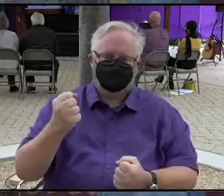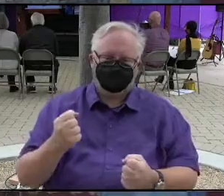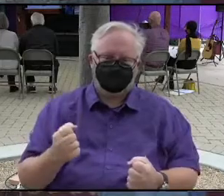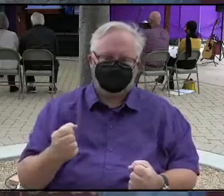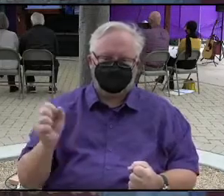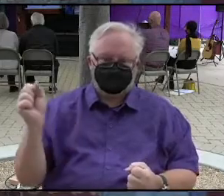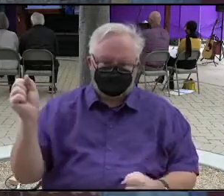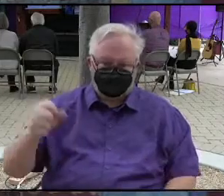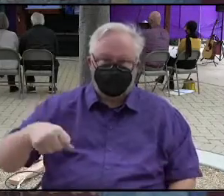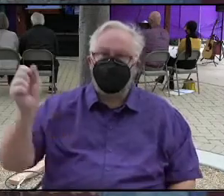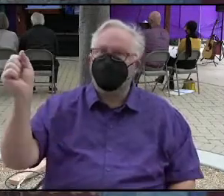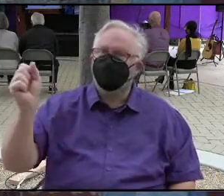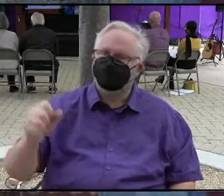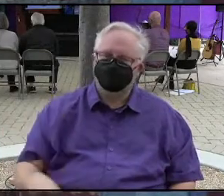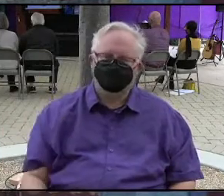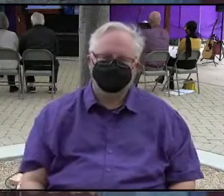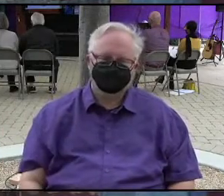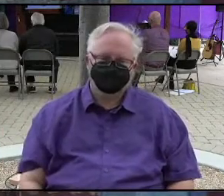Yeah.